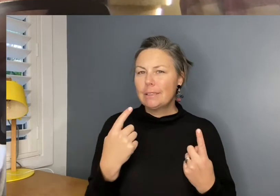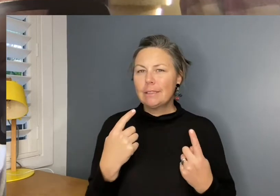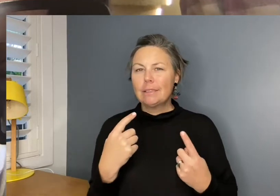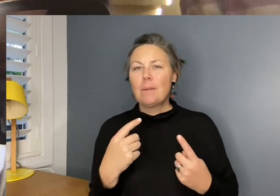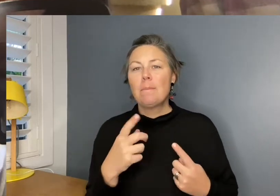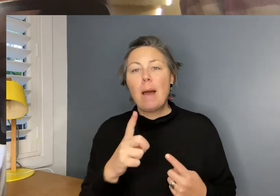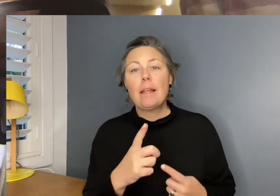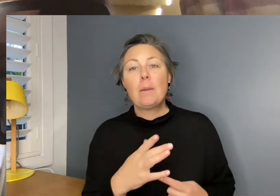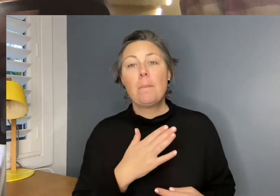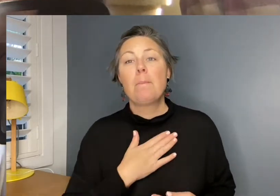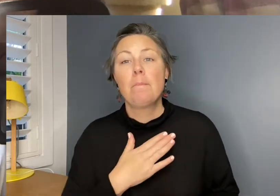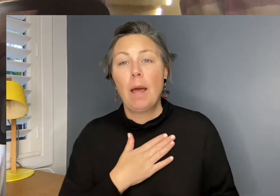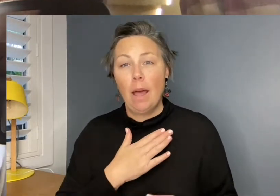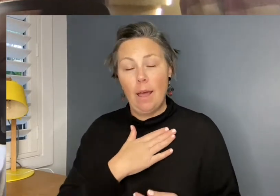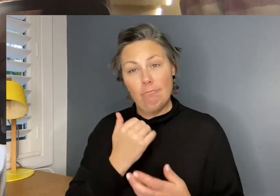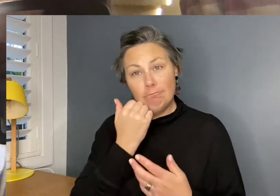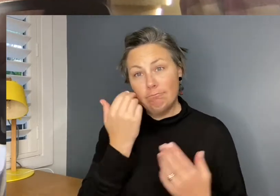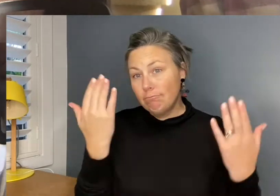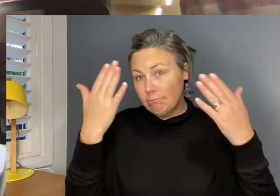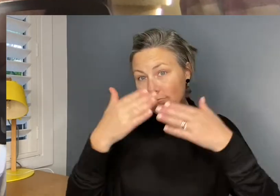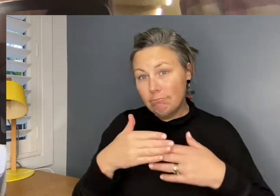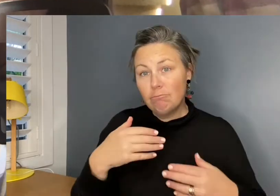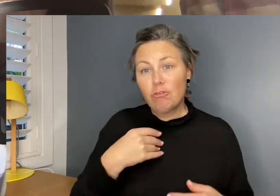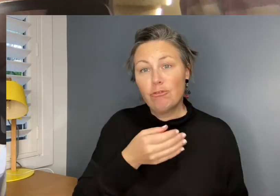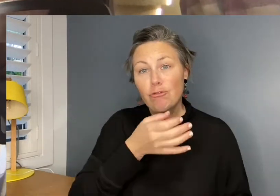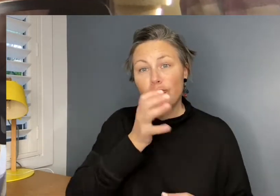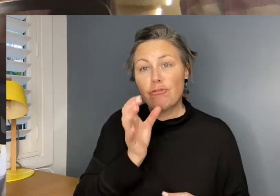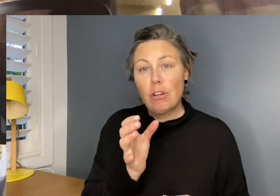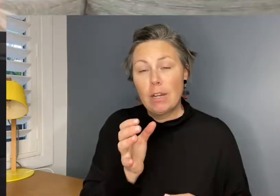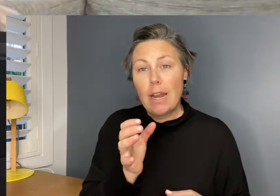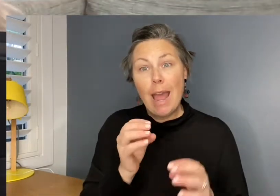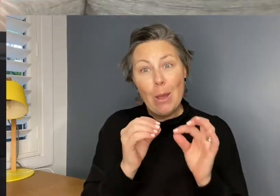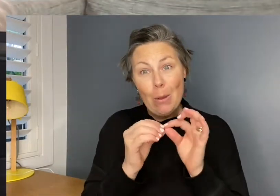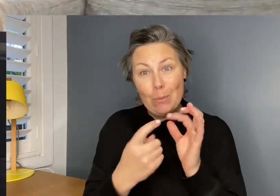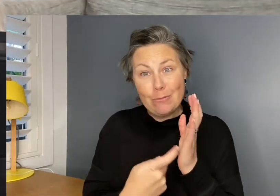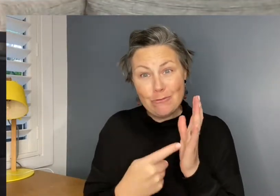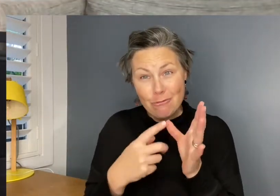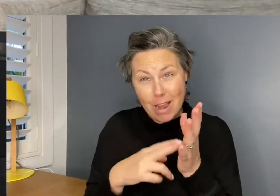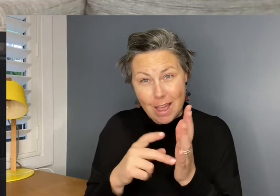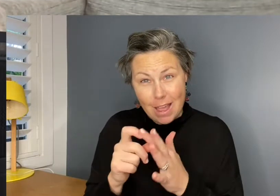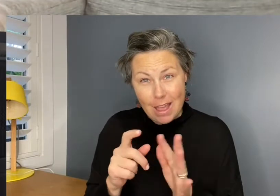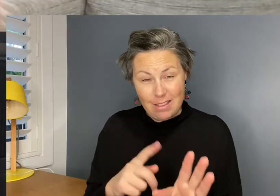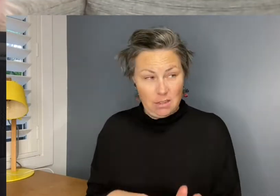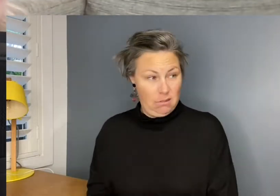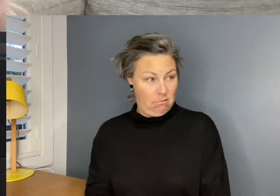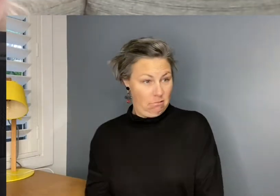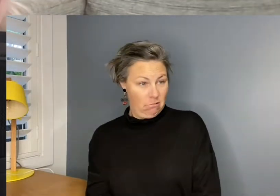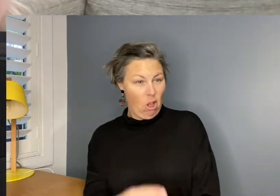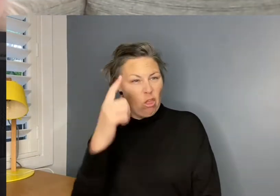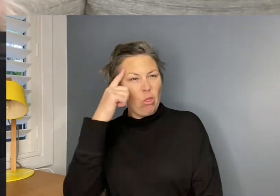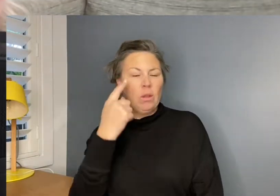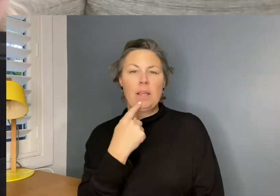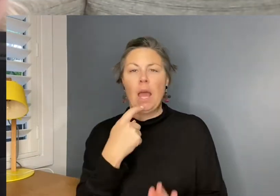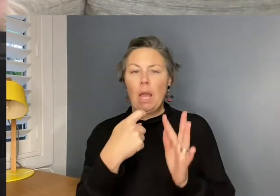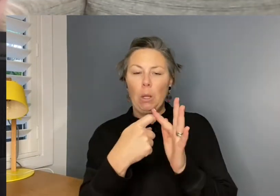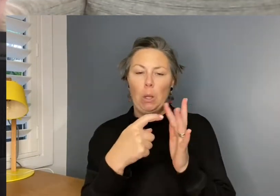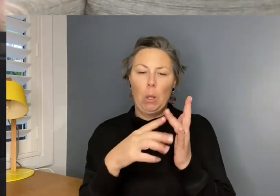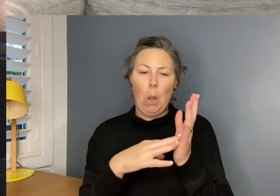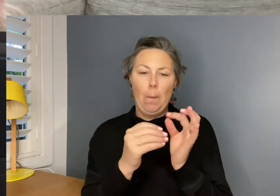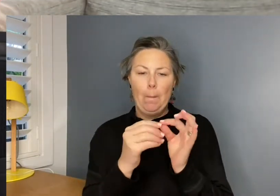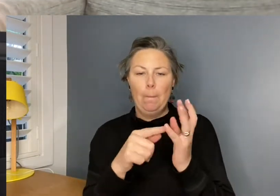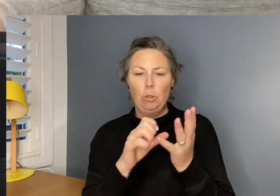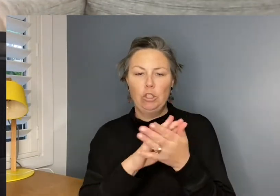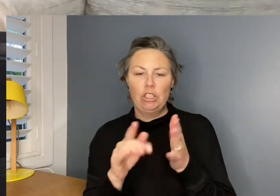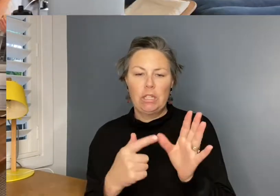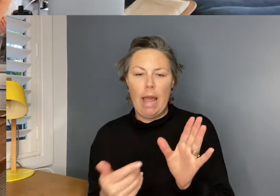But my nightly drink at the moment is a brandy. Oh, okay. I thought you were going to say like kombucha with like